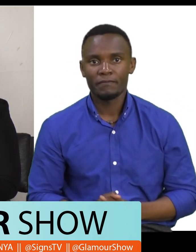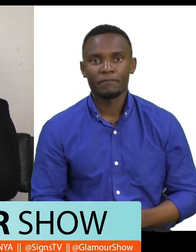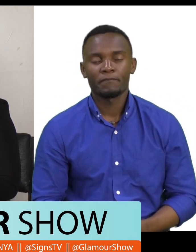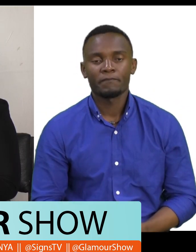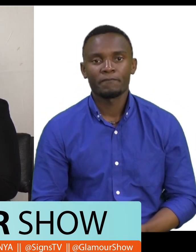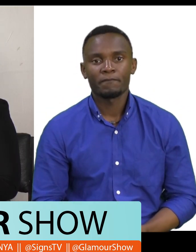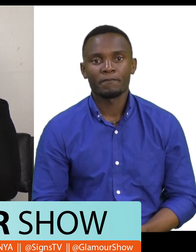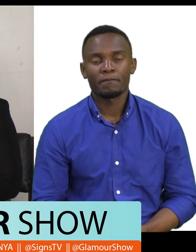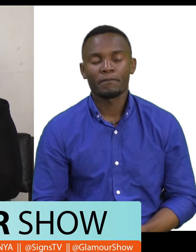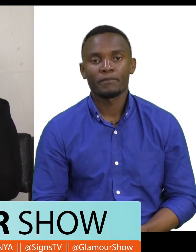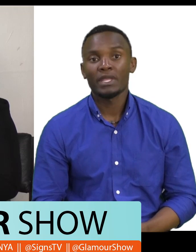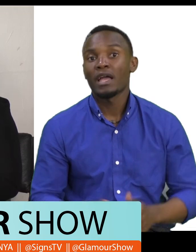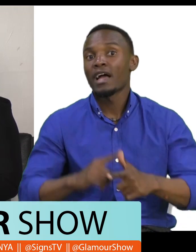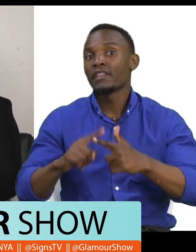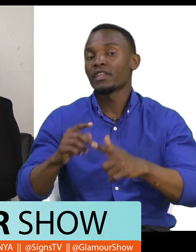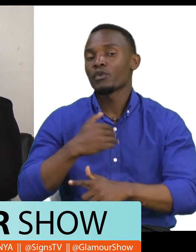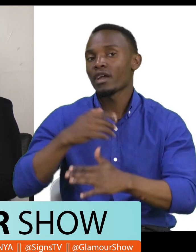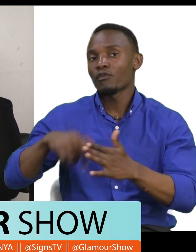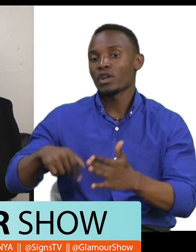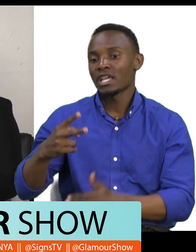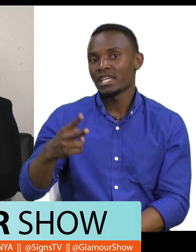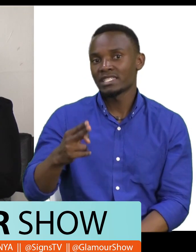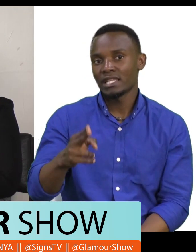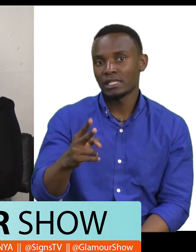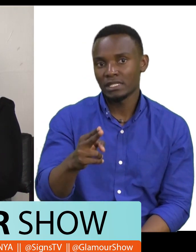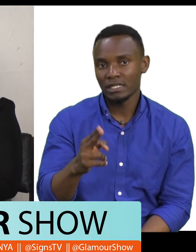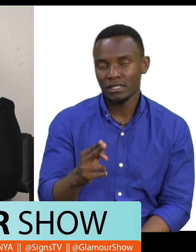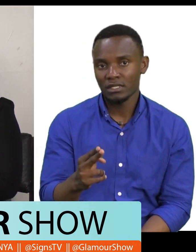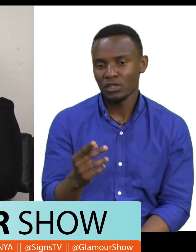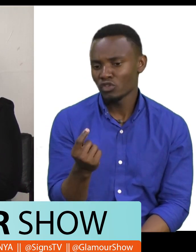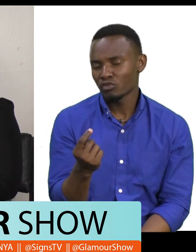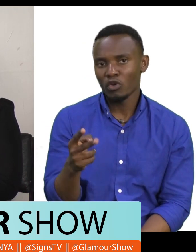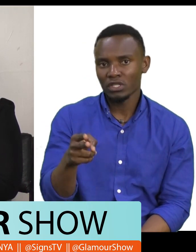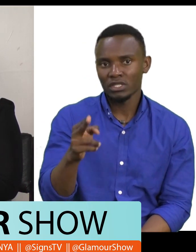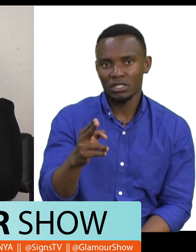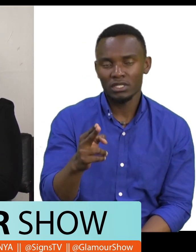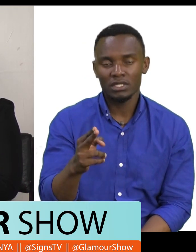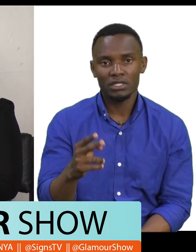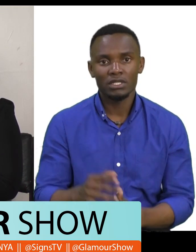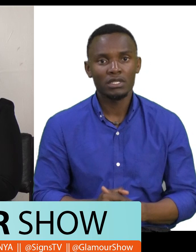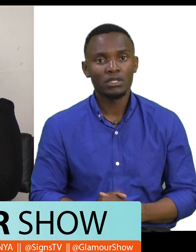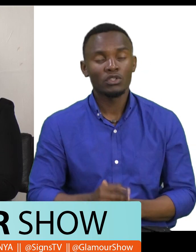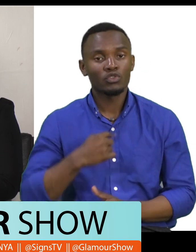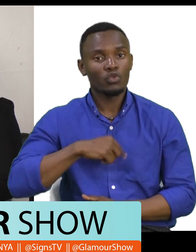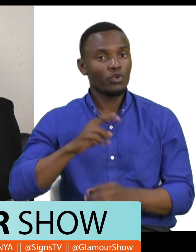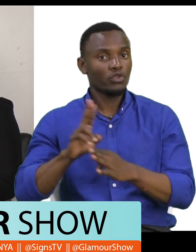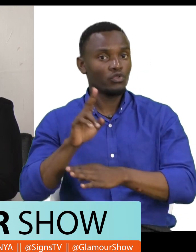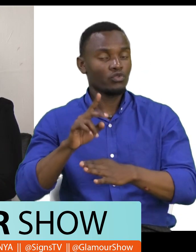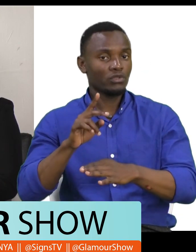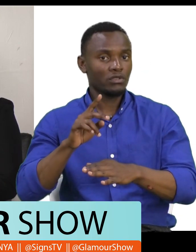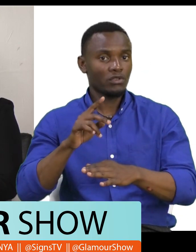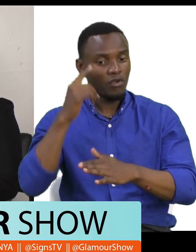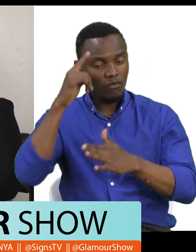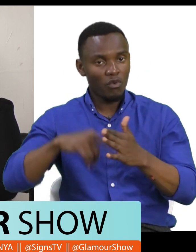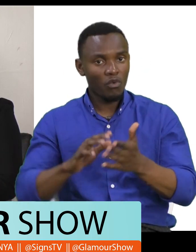stray hairs. And then we have scissors, small scissors. Small scissors, we are going to use